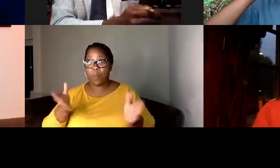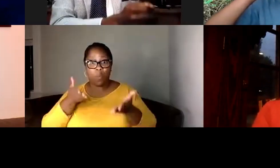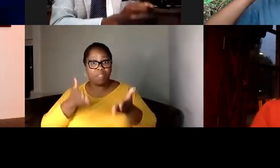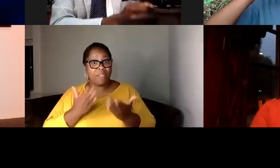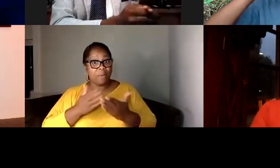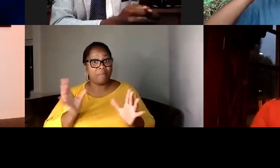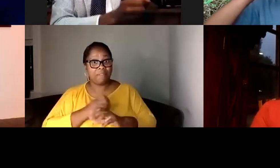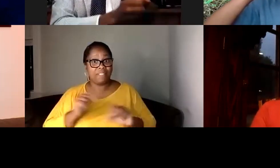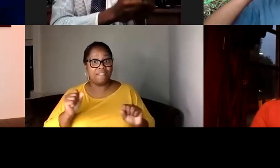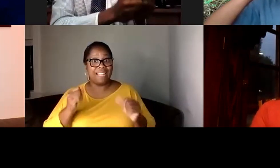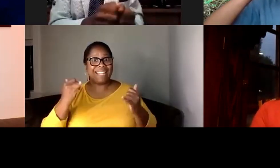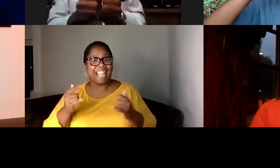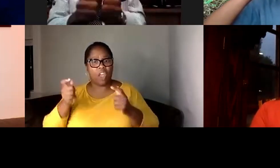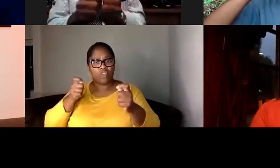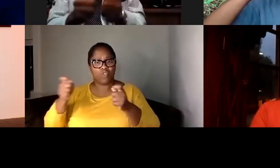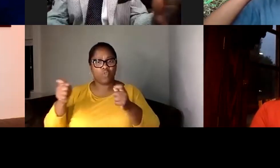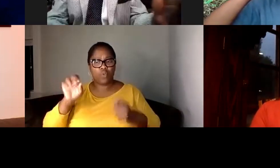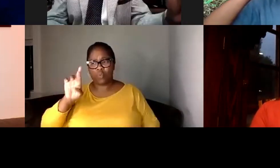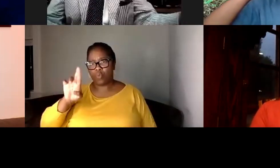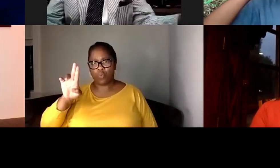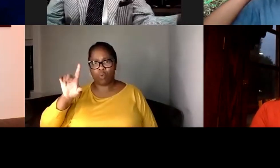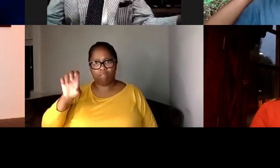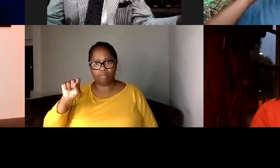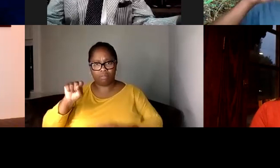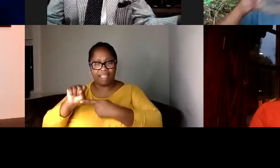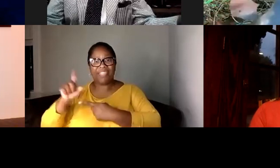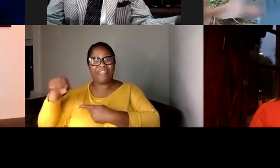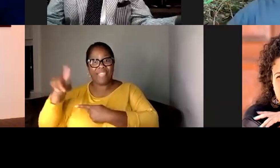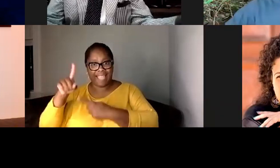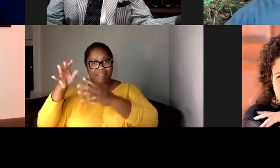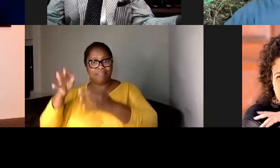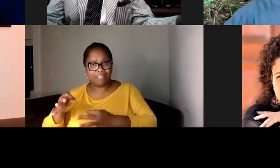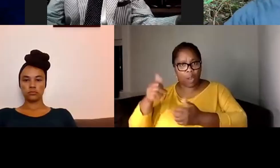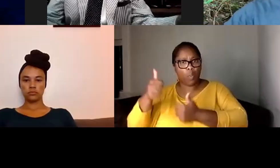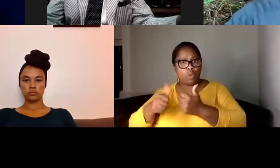the control of rules. Rules set bills for hearing. So we're